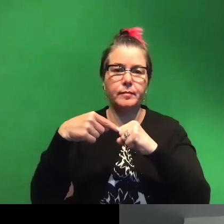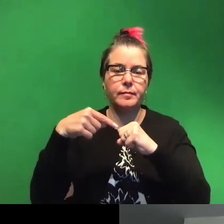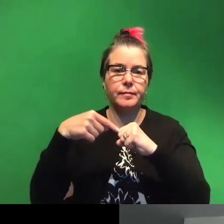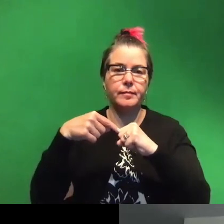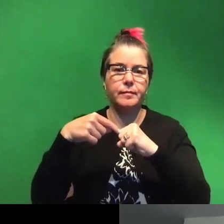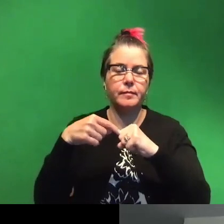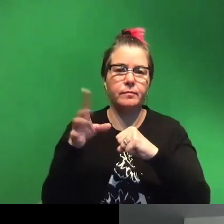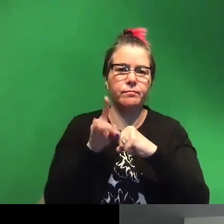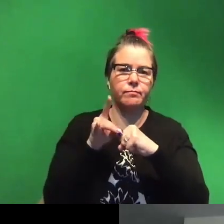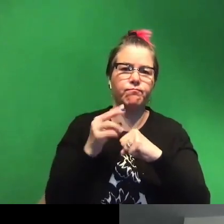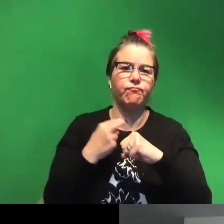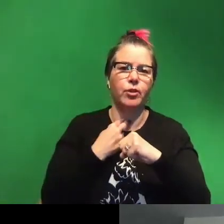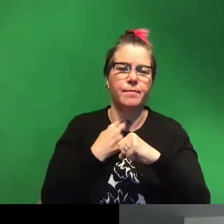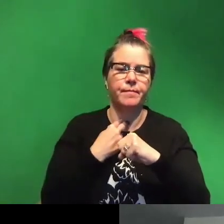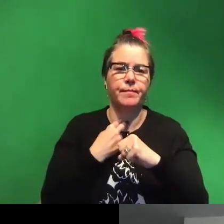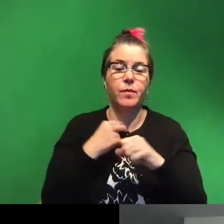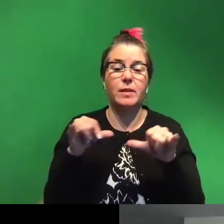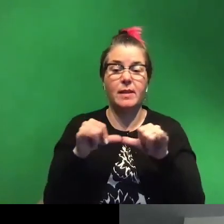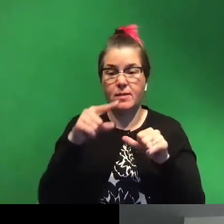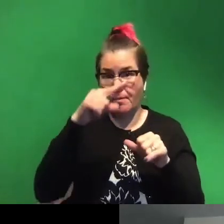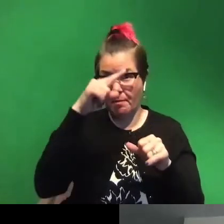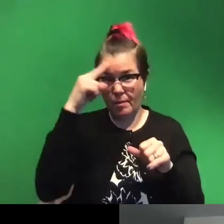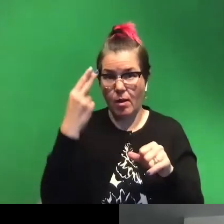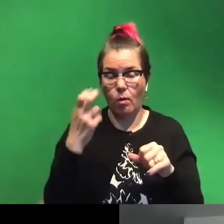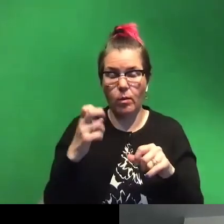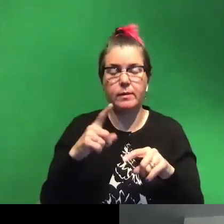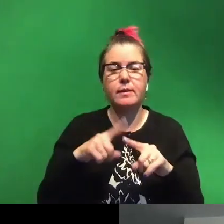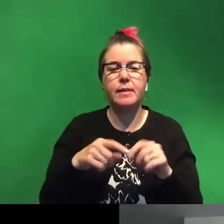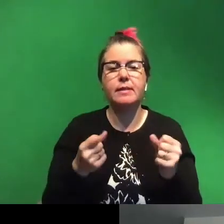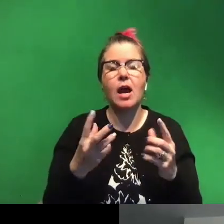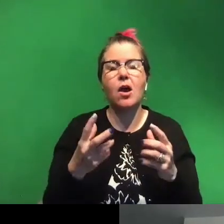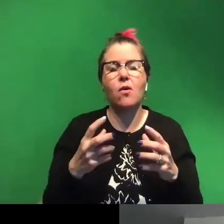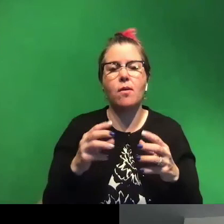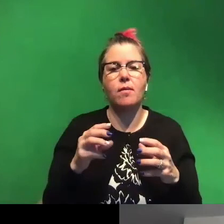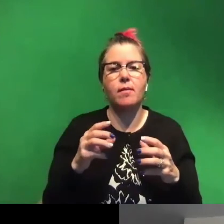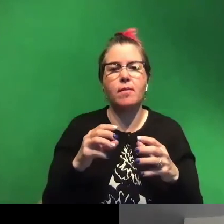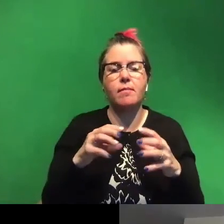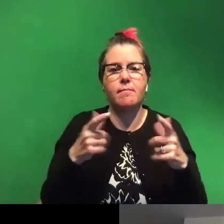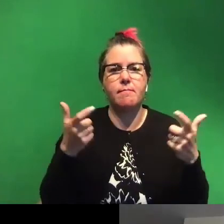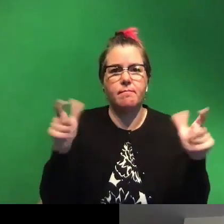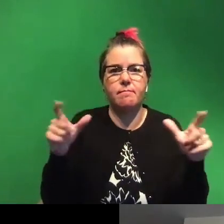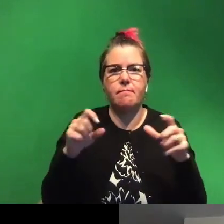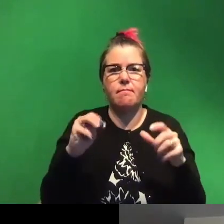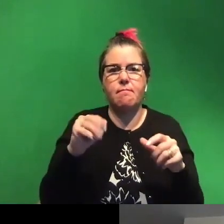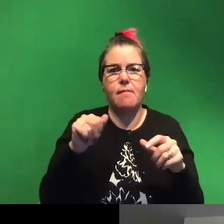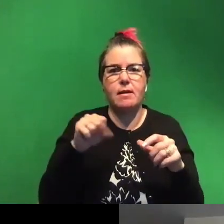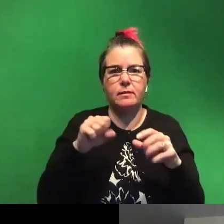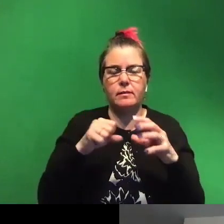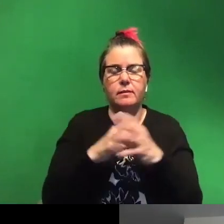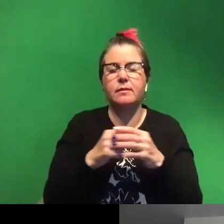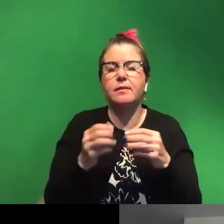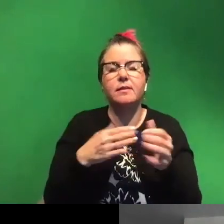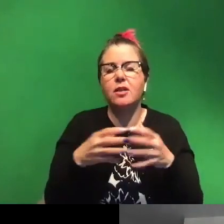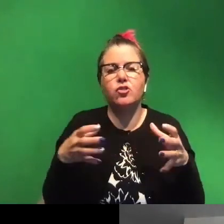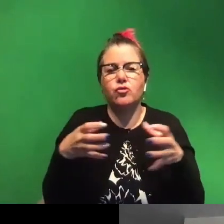it. So the size of the black hole depends on how massive it is, and it can vary. It doesn't shrink, it